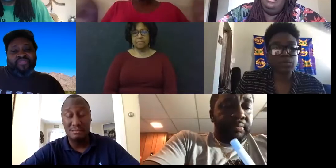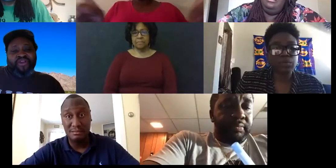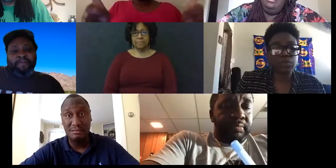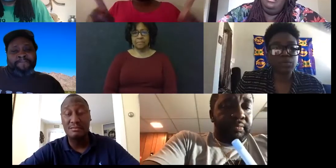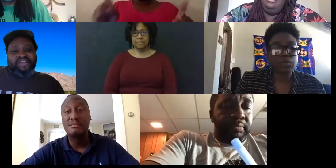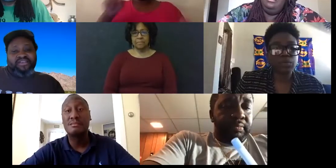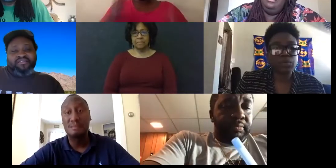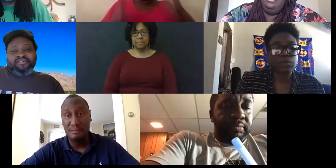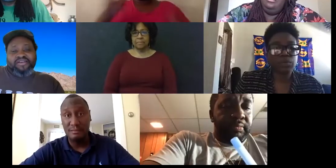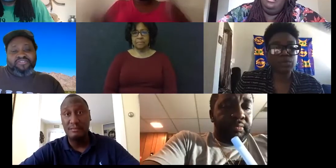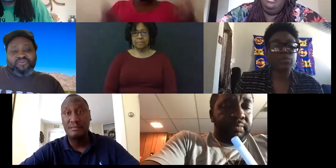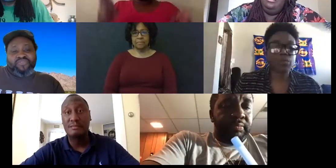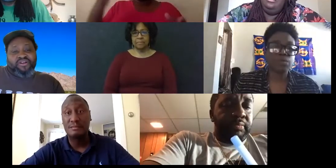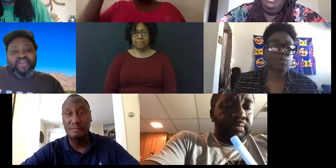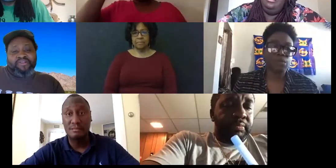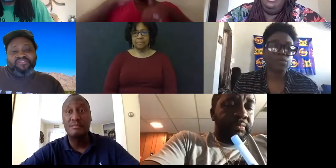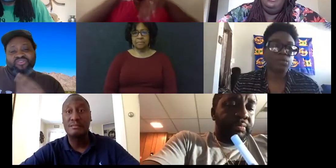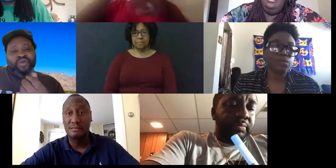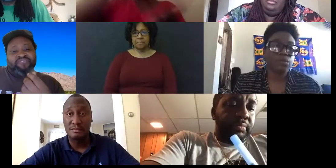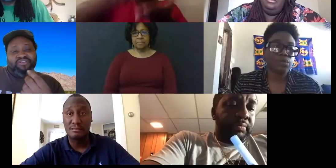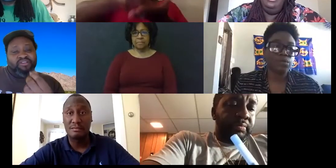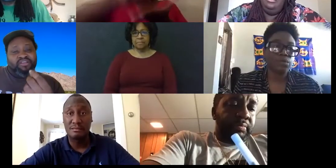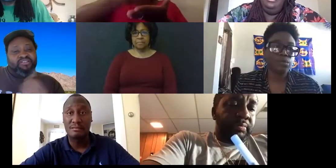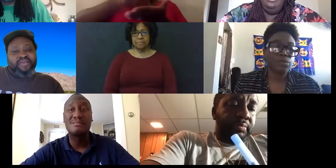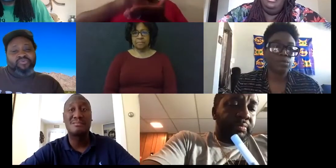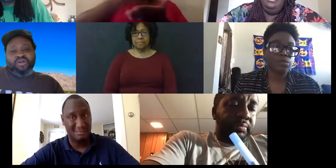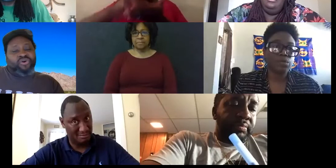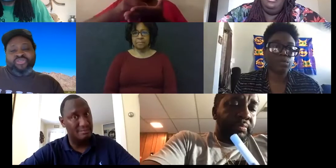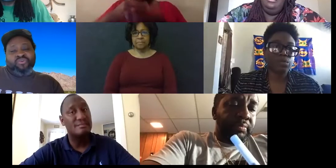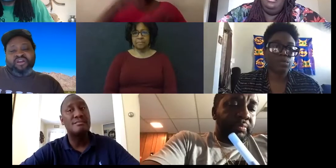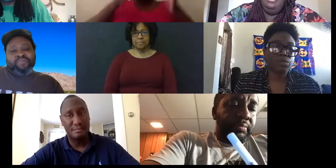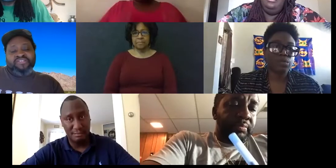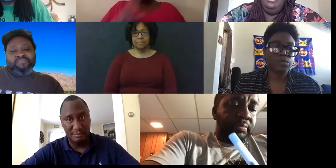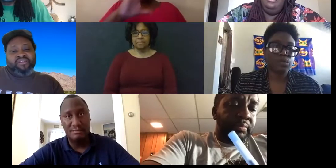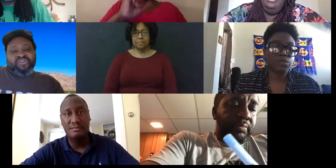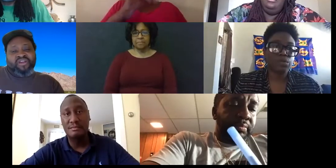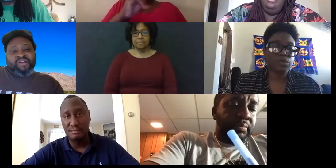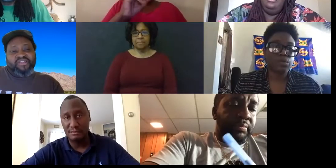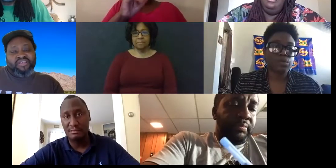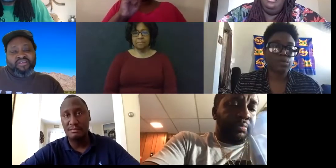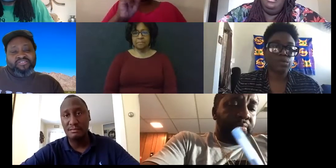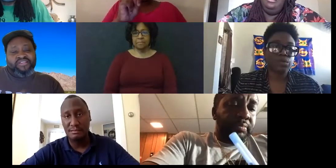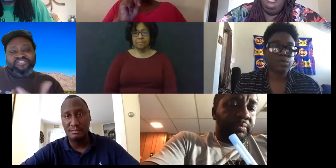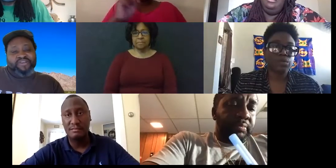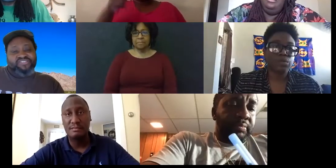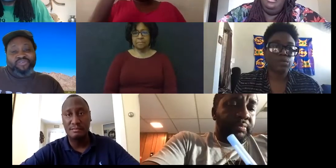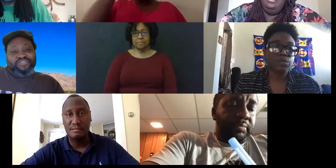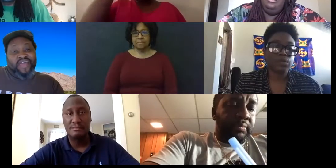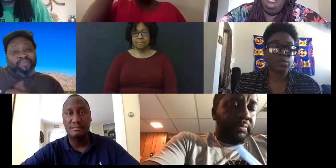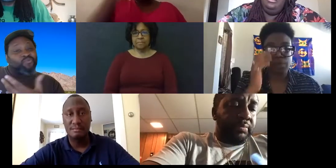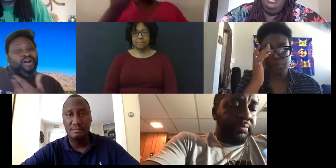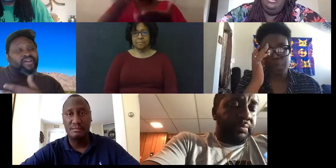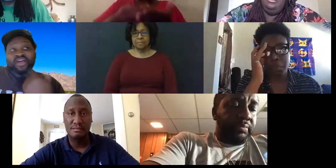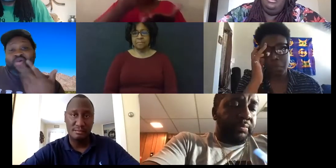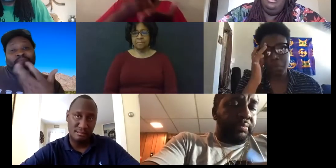concerned about their money. And so if they're a capitalist and you have something in the table, only thing you care about is money. You don't care about anything else. And that's just basically what's